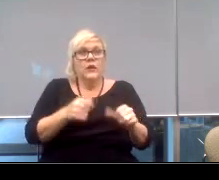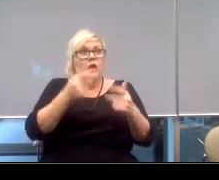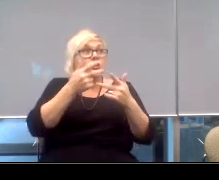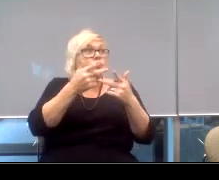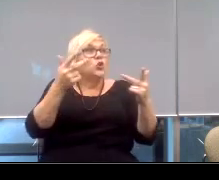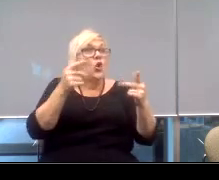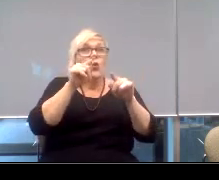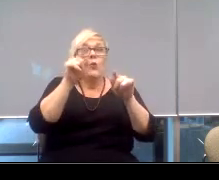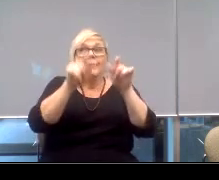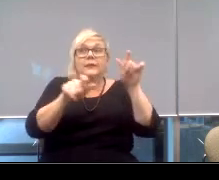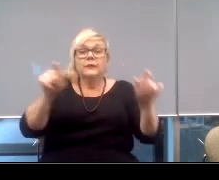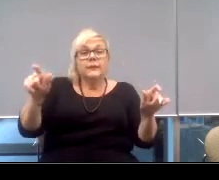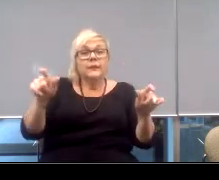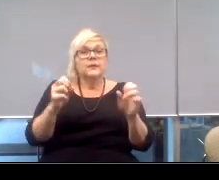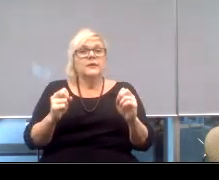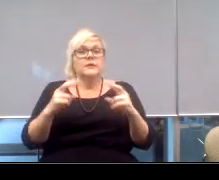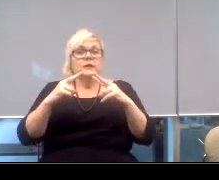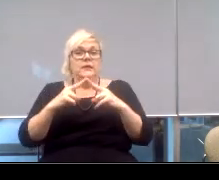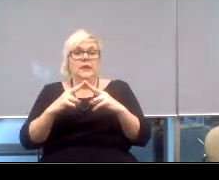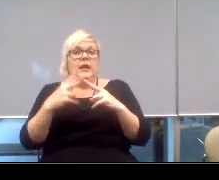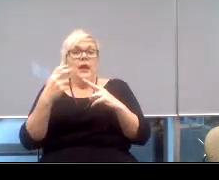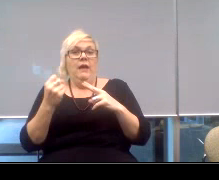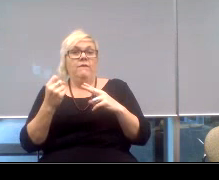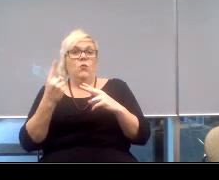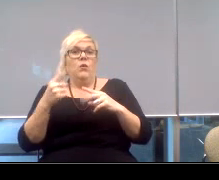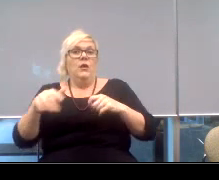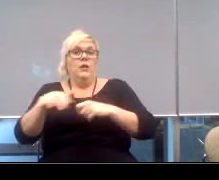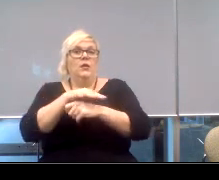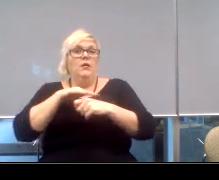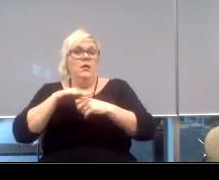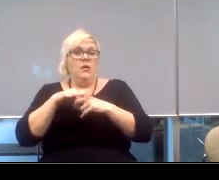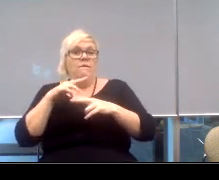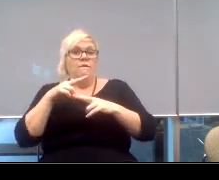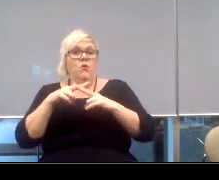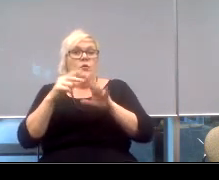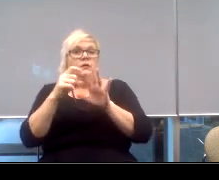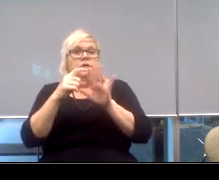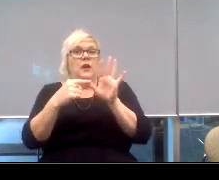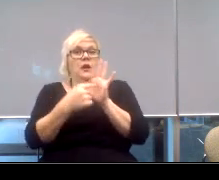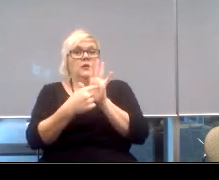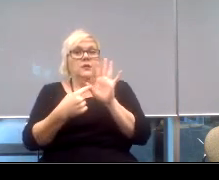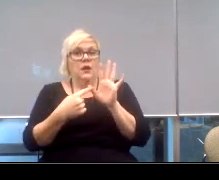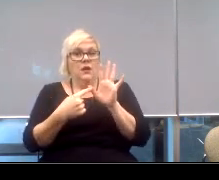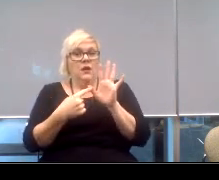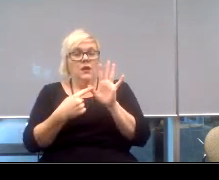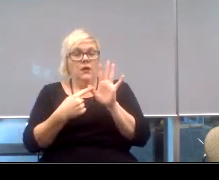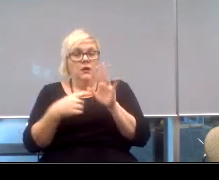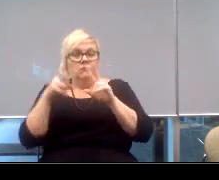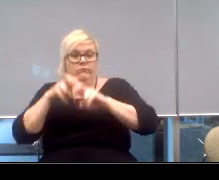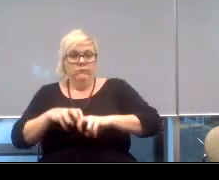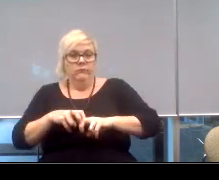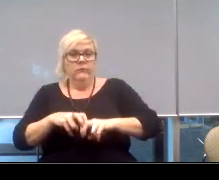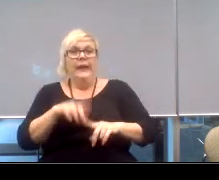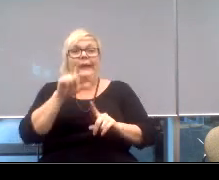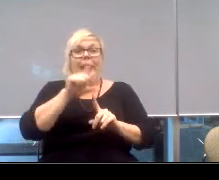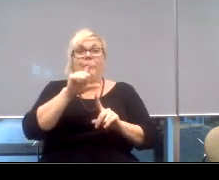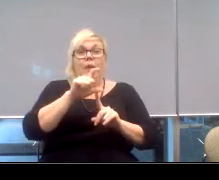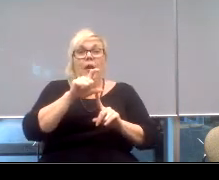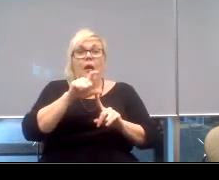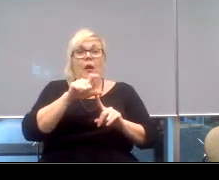providers. Sydney will have a space focused on data insights. Canberra will have a space focused